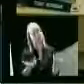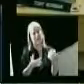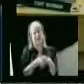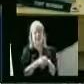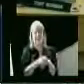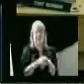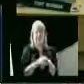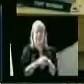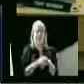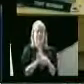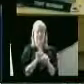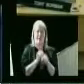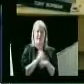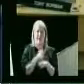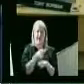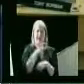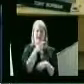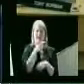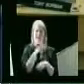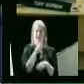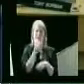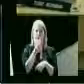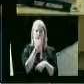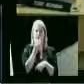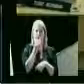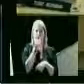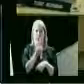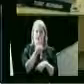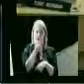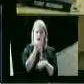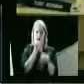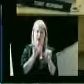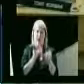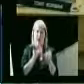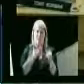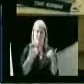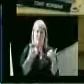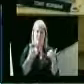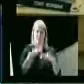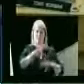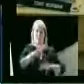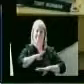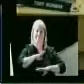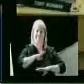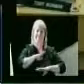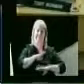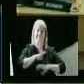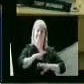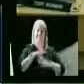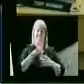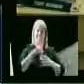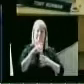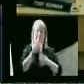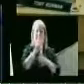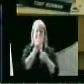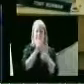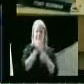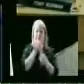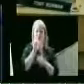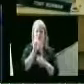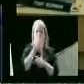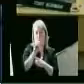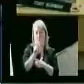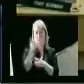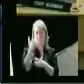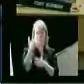made him unable to reach a certain TBAS score. For those of you that are familiar